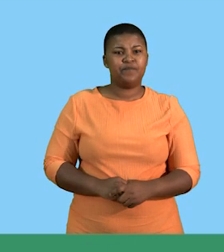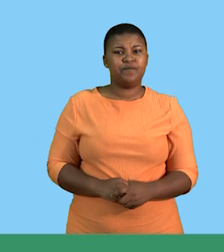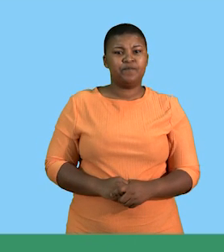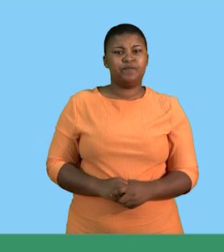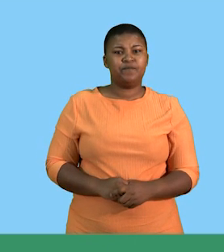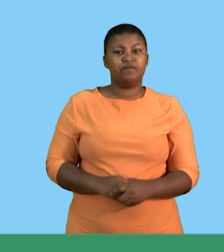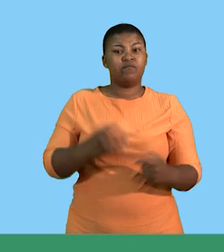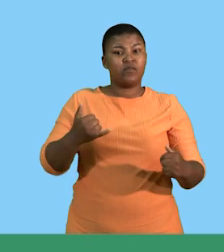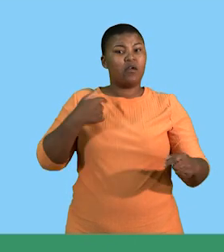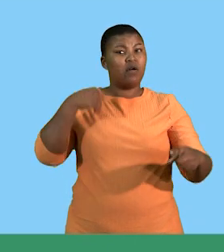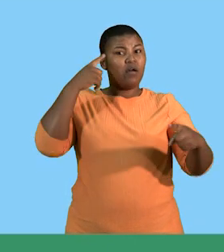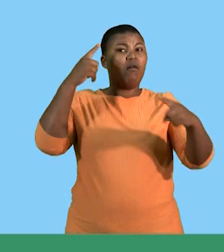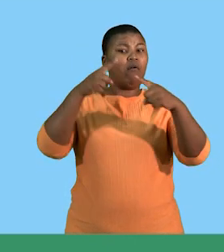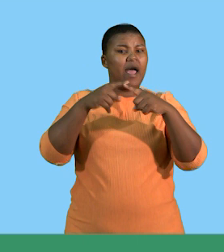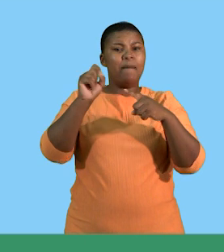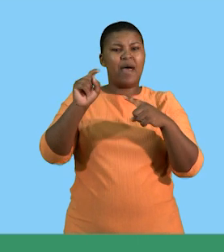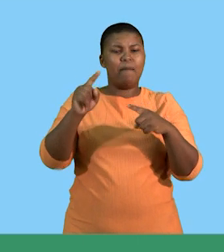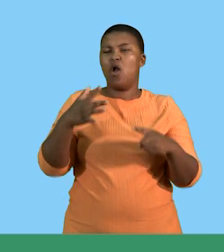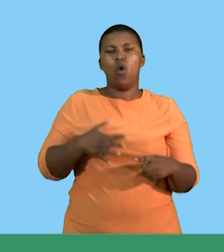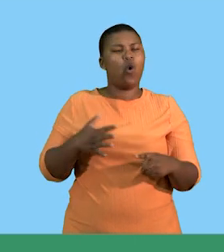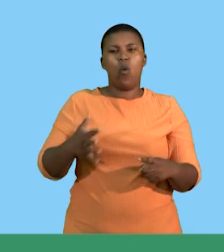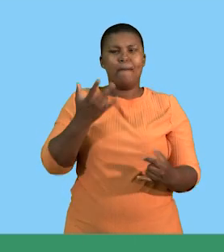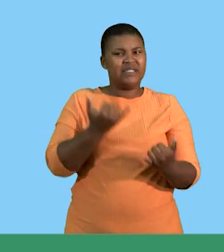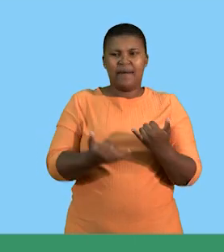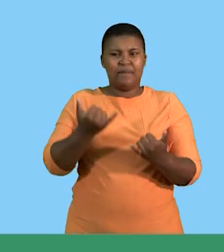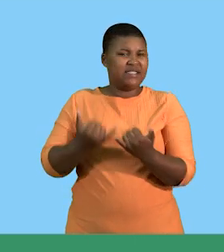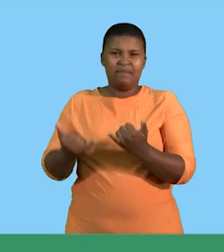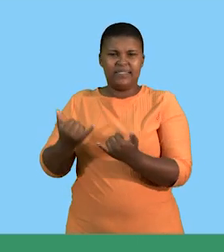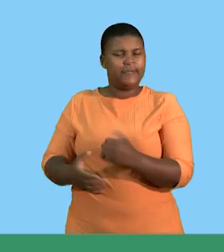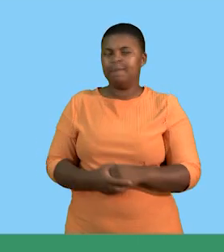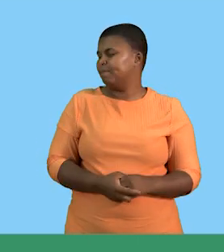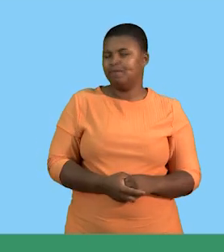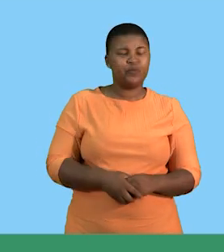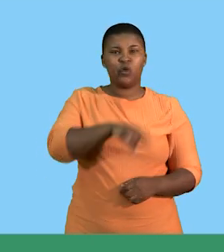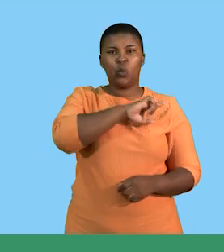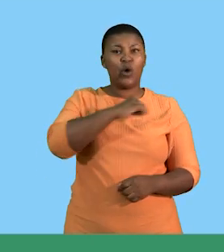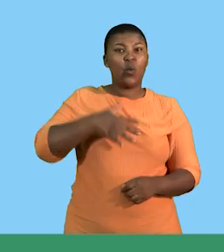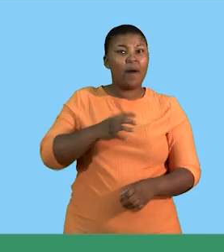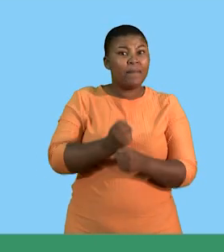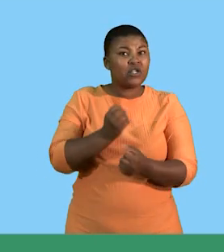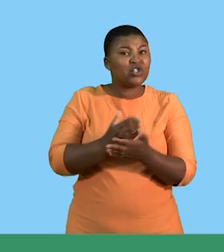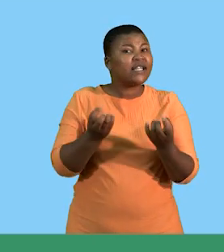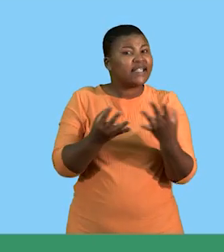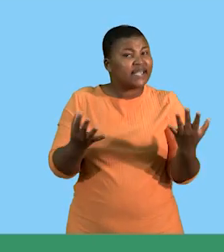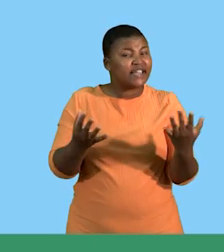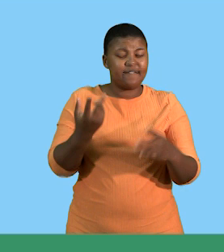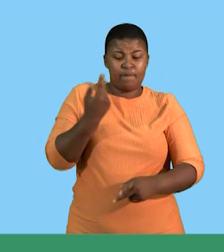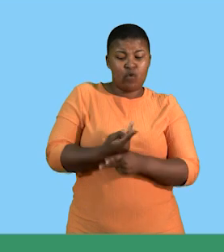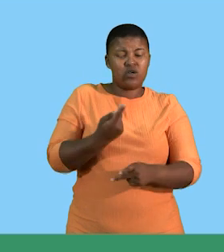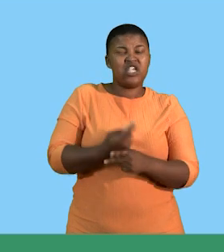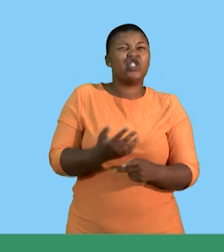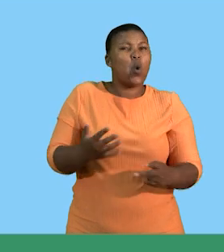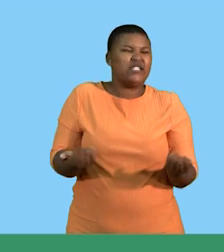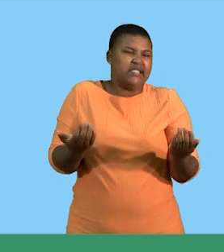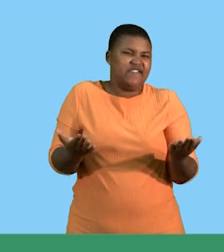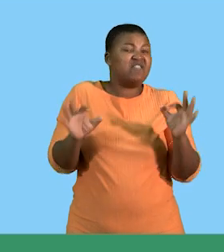our aim is that there is no mistakes being made. So we want to produce a product or